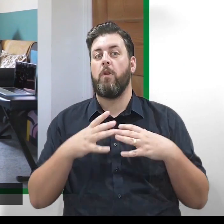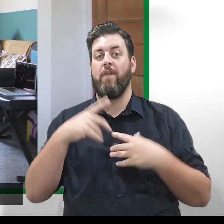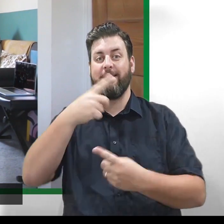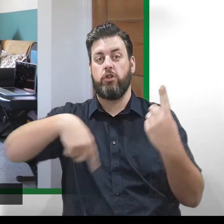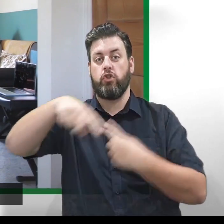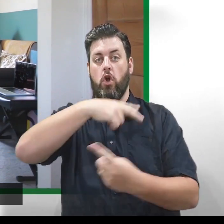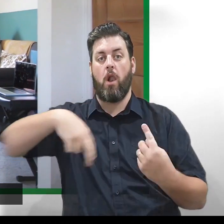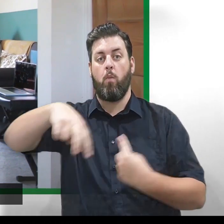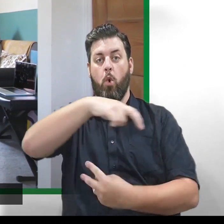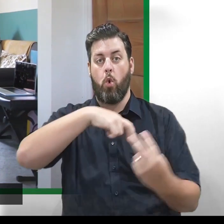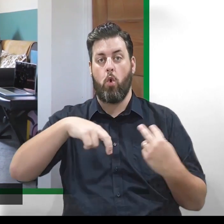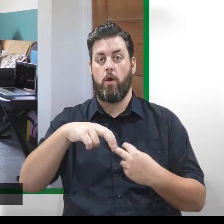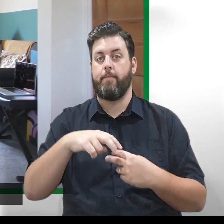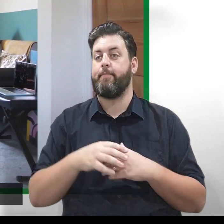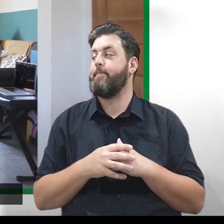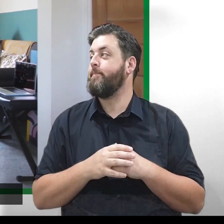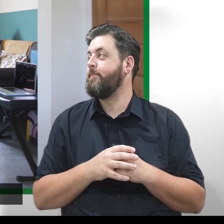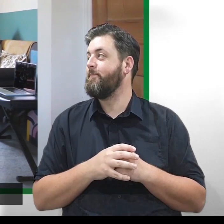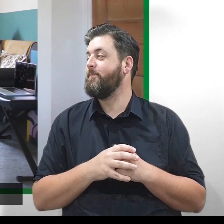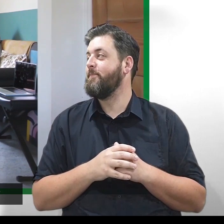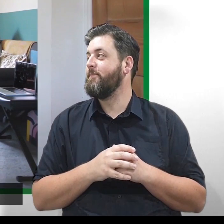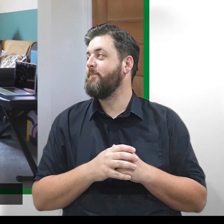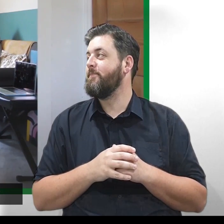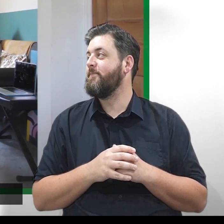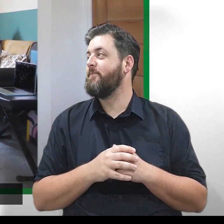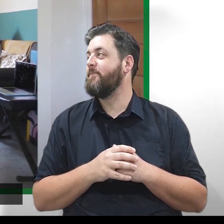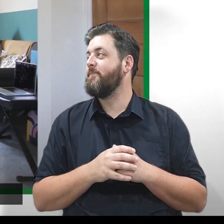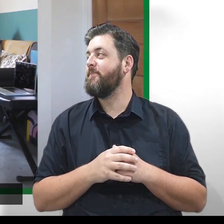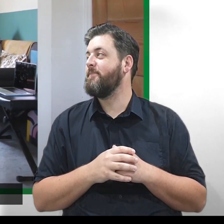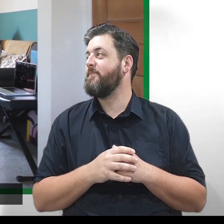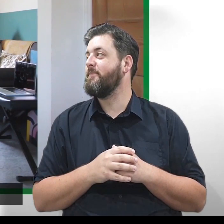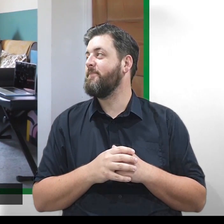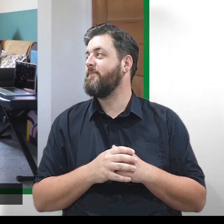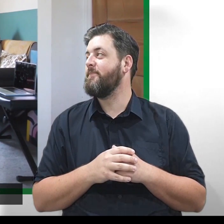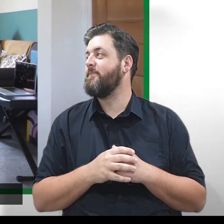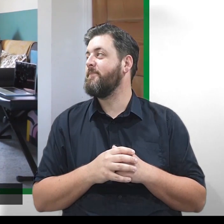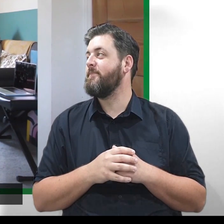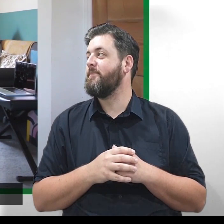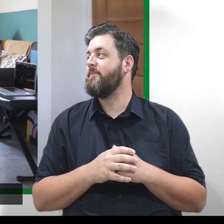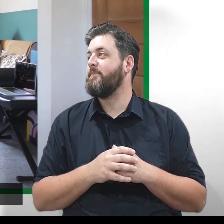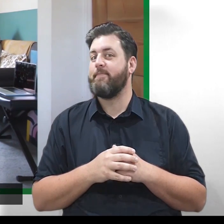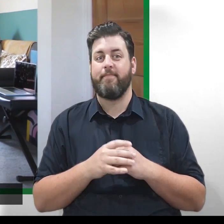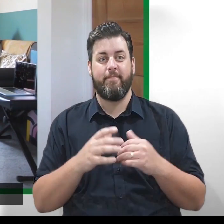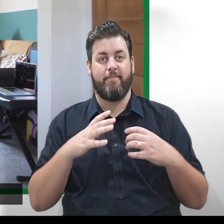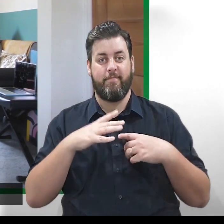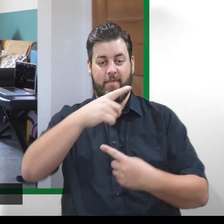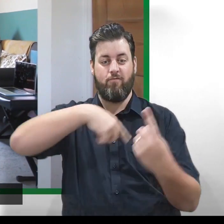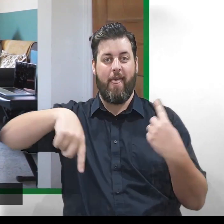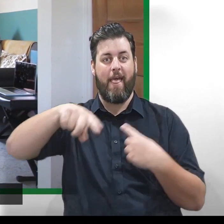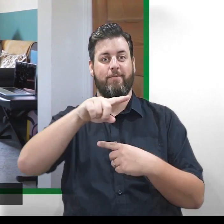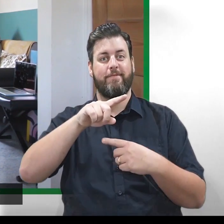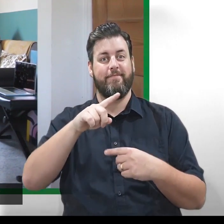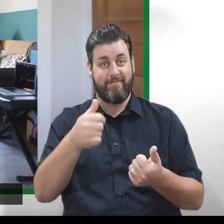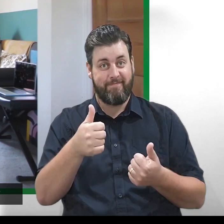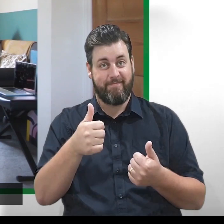walk around into a big circle to meet at the front. So we go 1, 2, 3, 4, and we meet right back at the